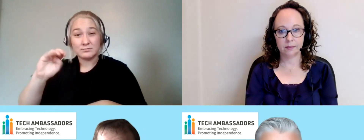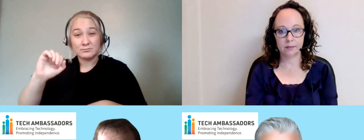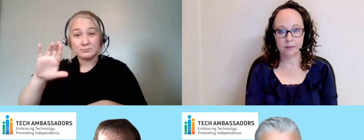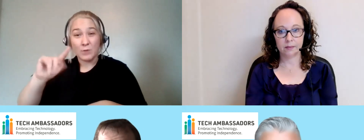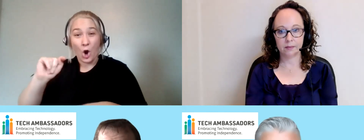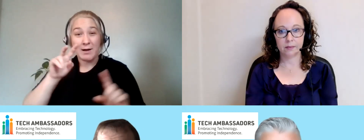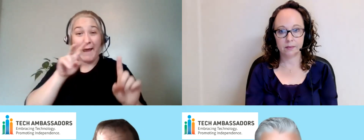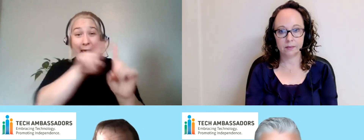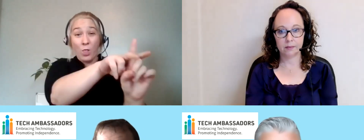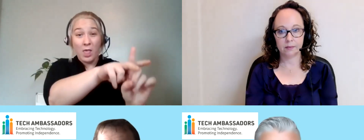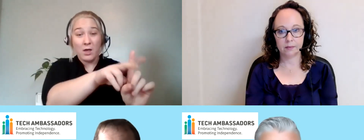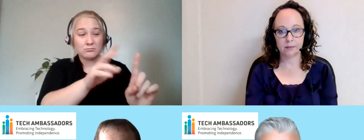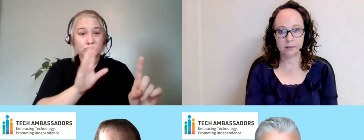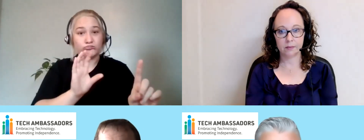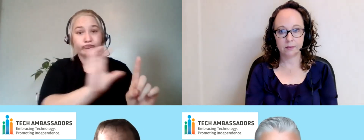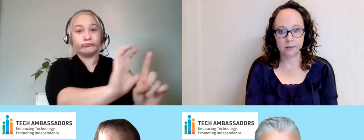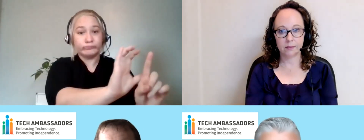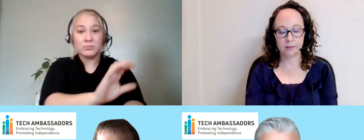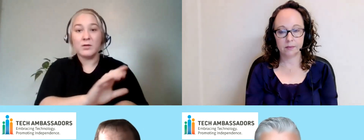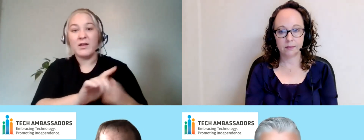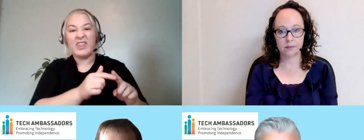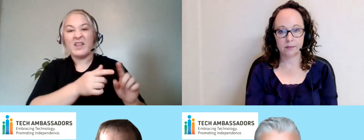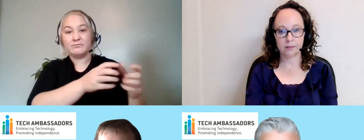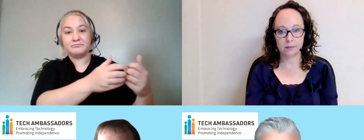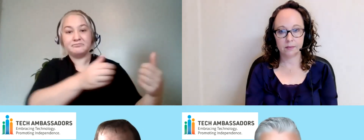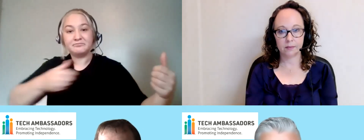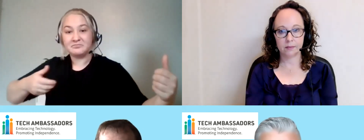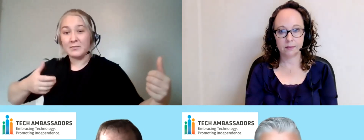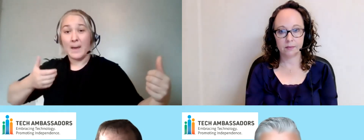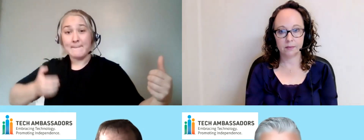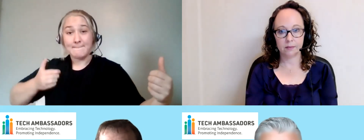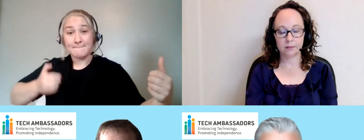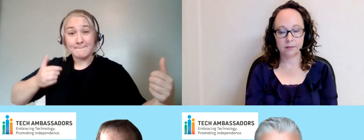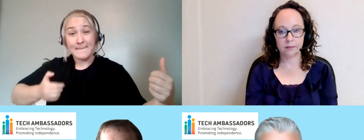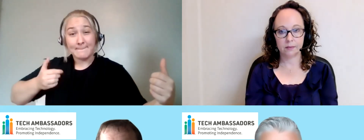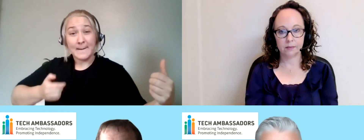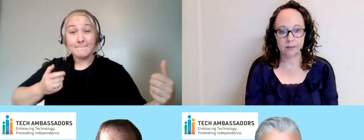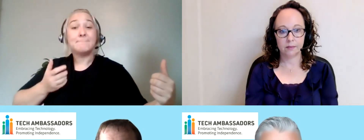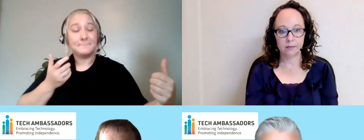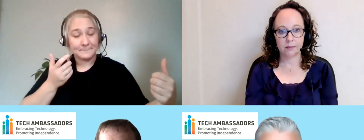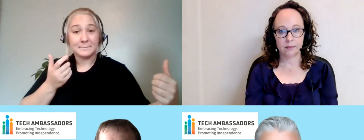the wall, that then other things can plug into,